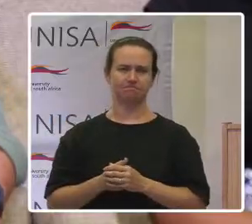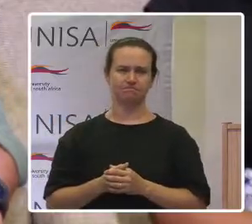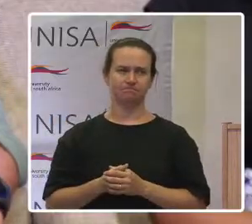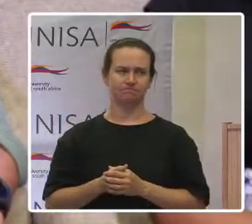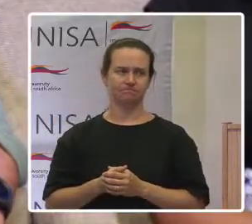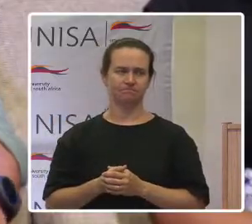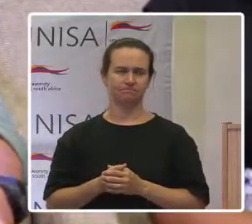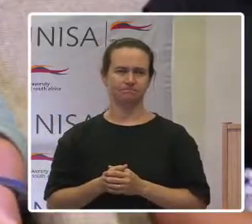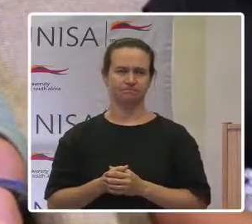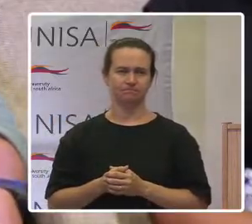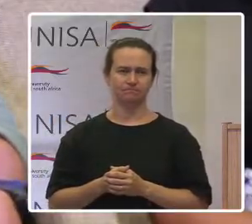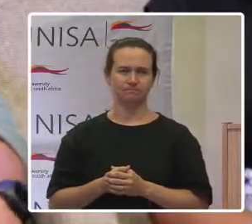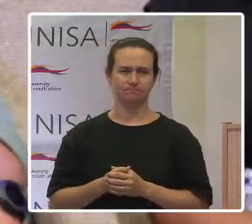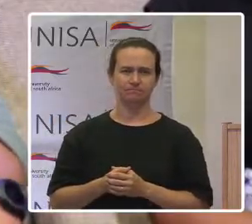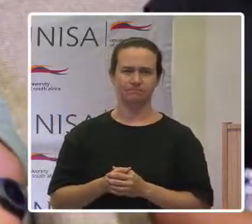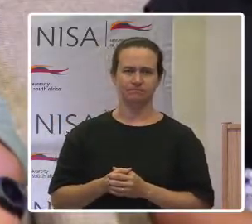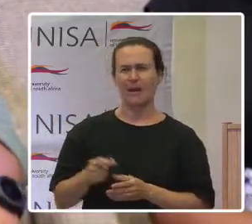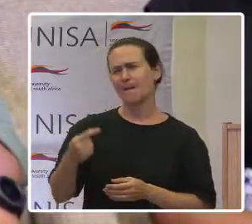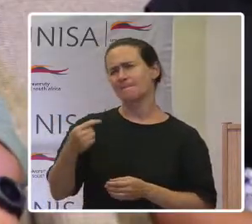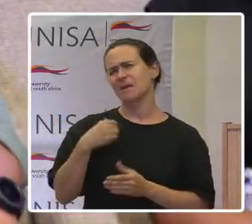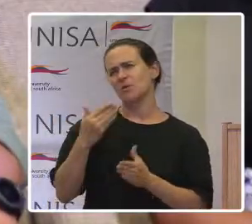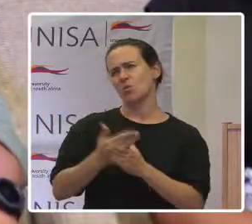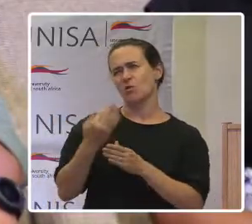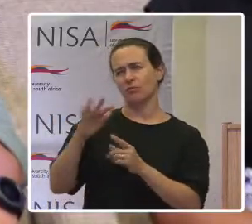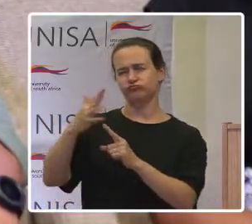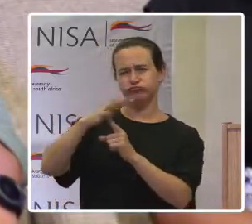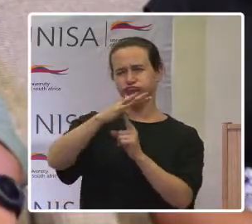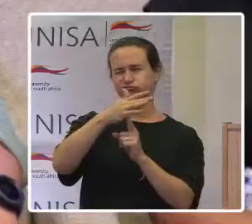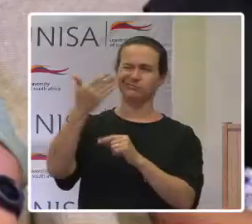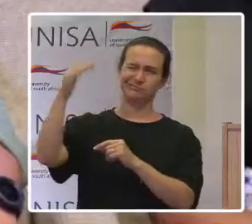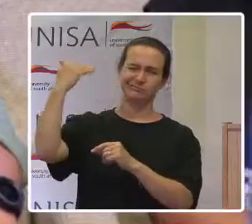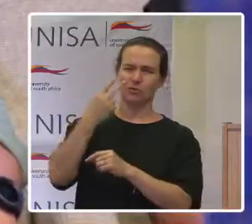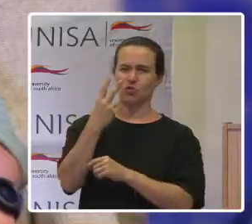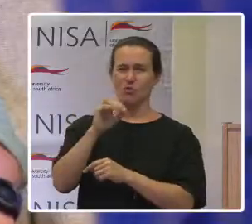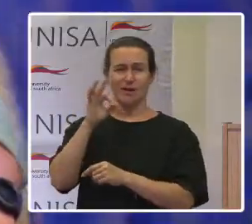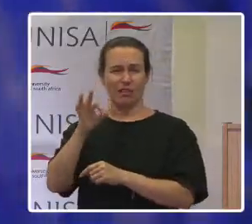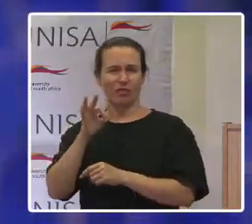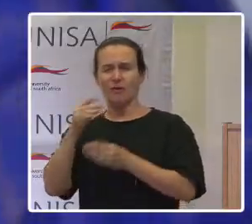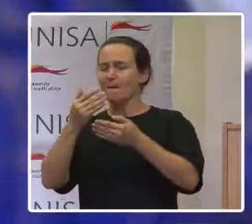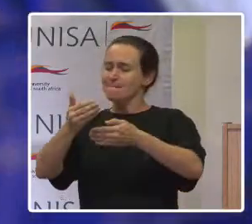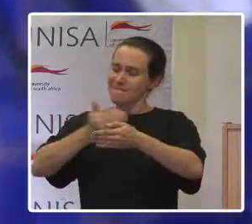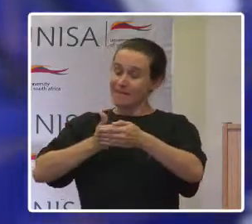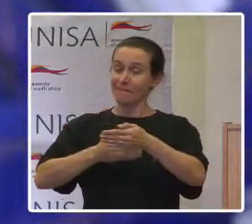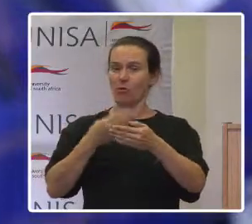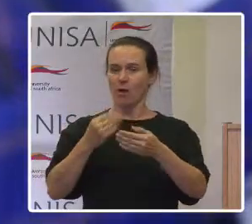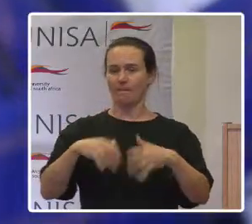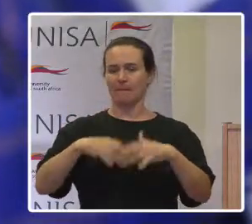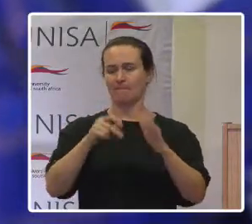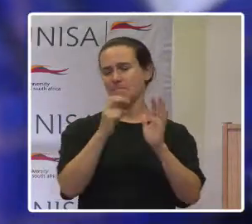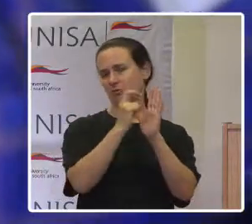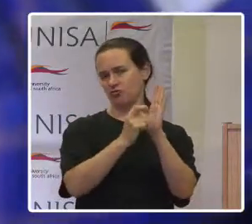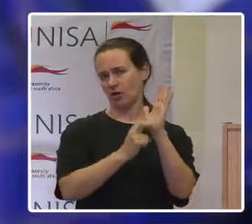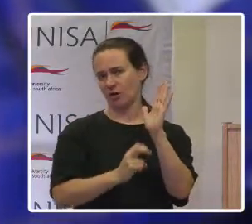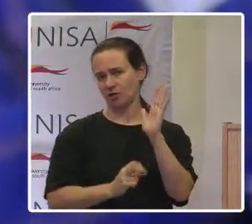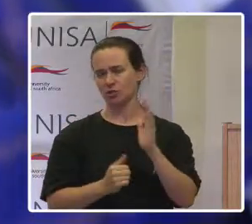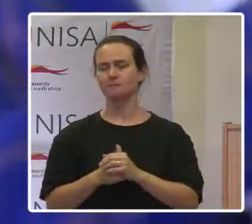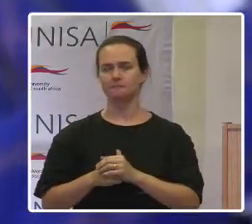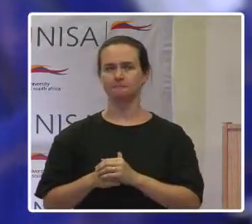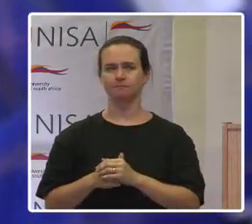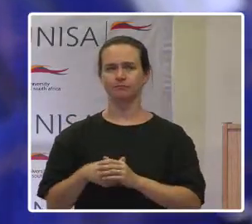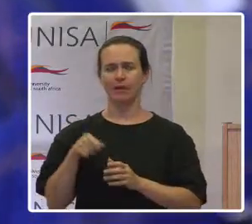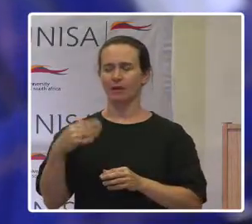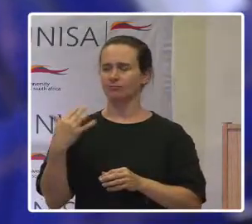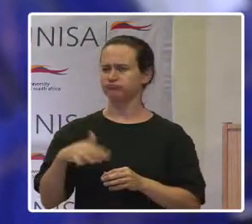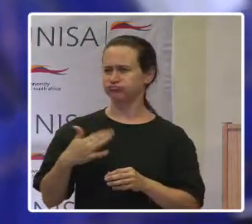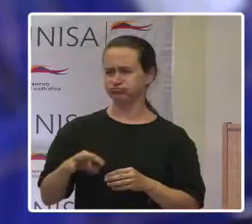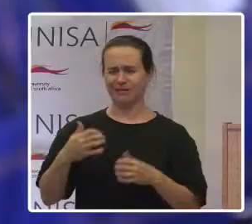I personally have been in the drone space since 2013, and that was long before the regulations were in place. That was a very, very